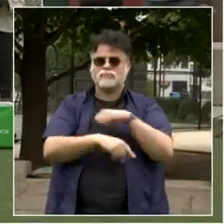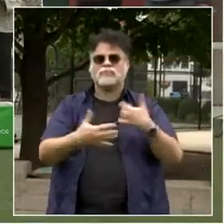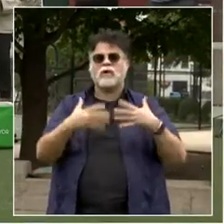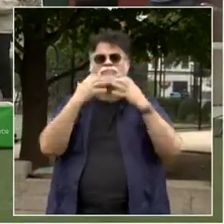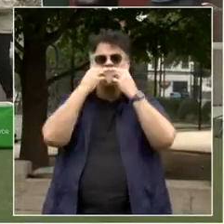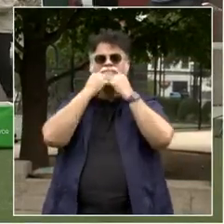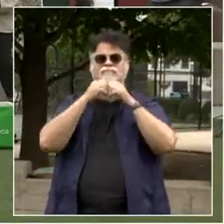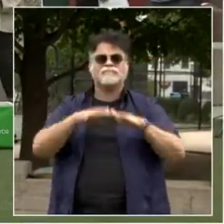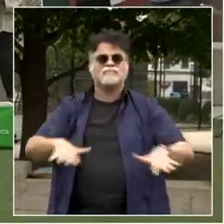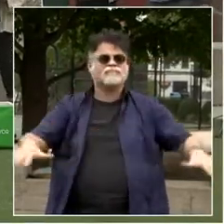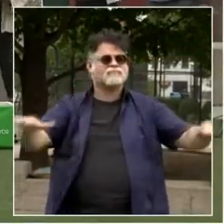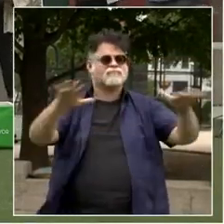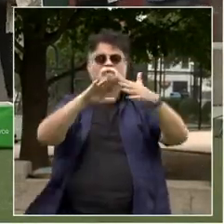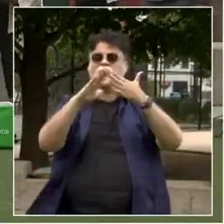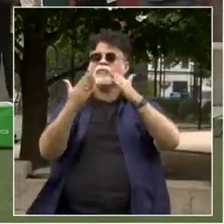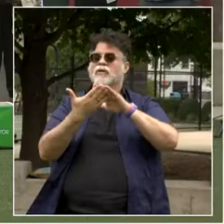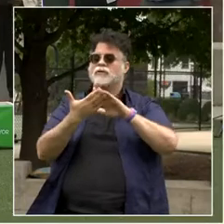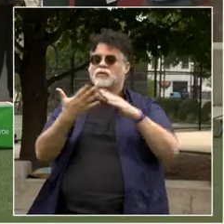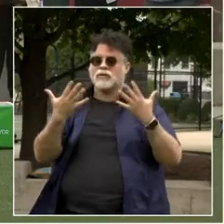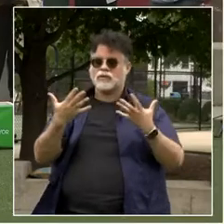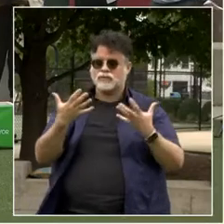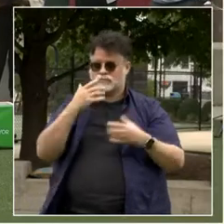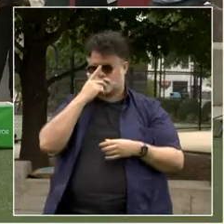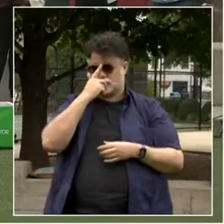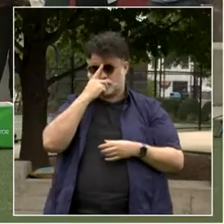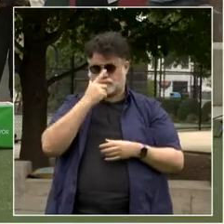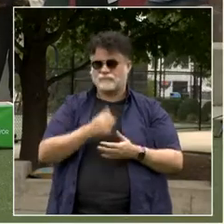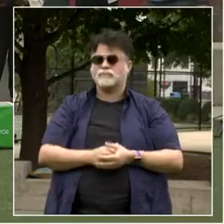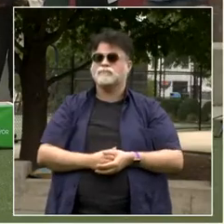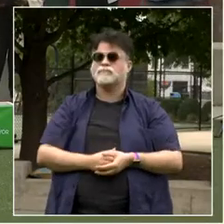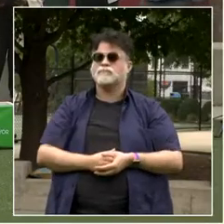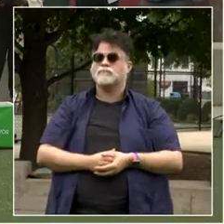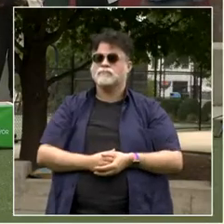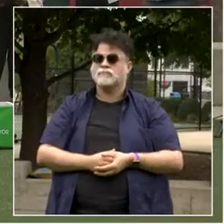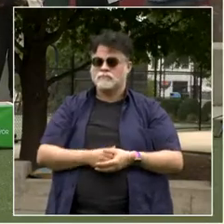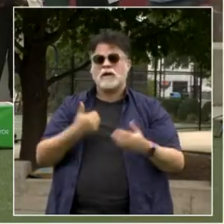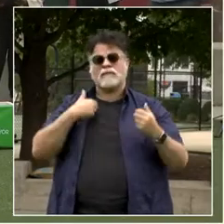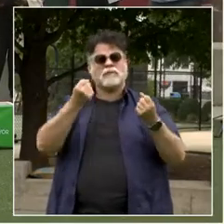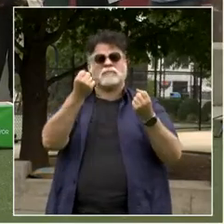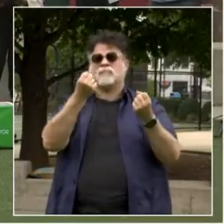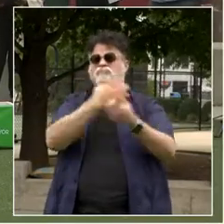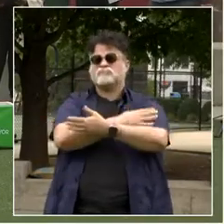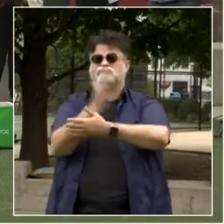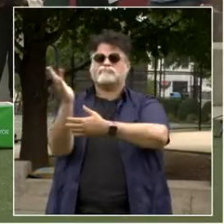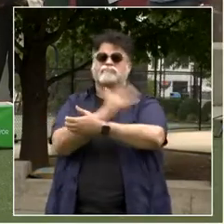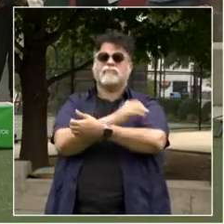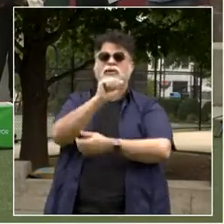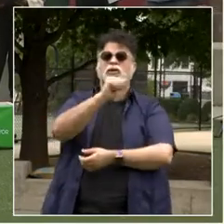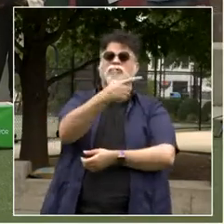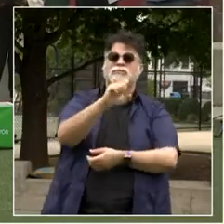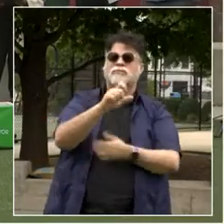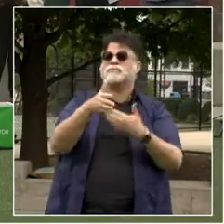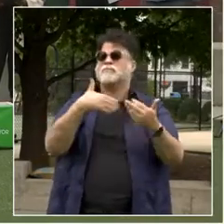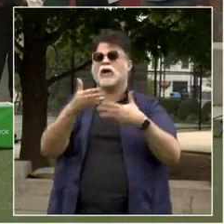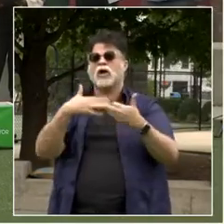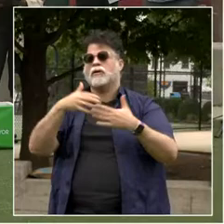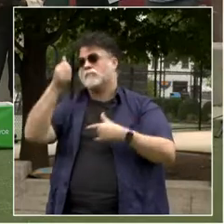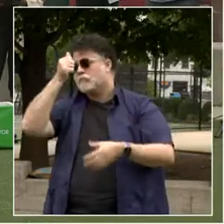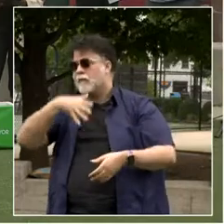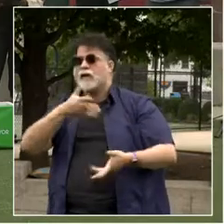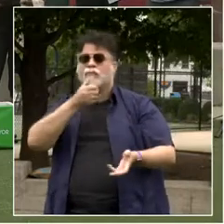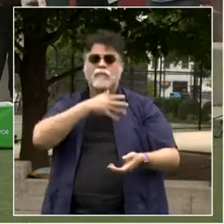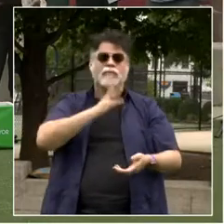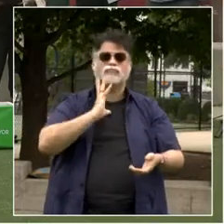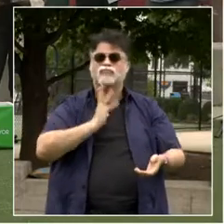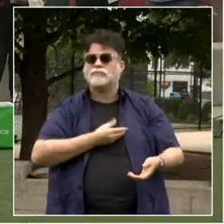Columbia. It's a gathering place for people of all ages, genders, sexual orientations, ethnicities. I've